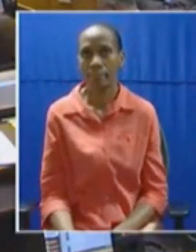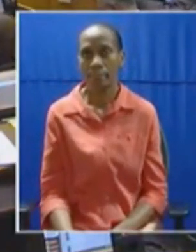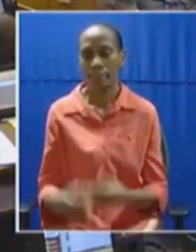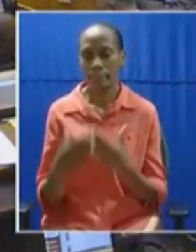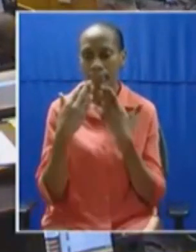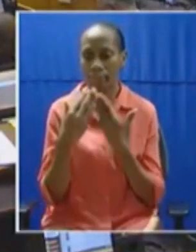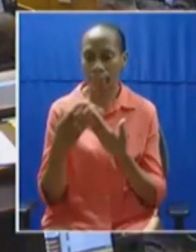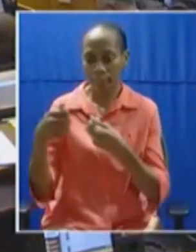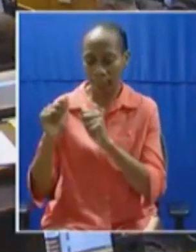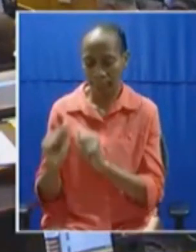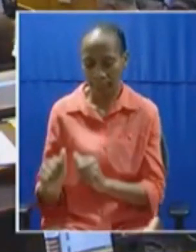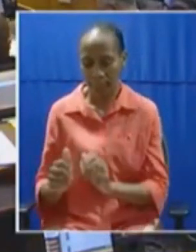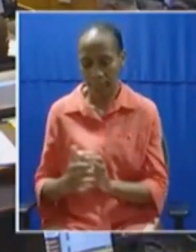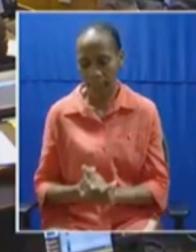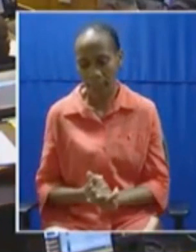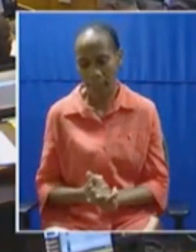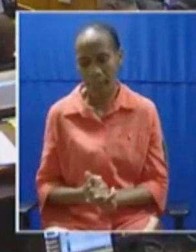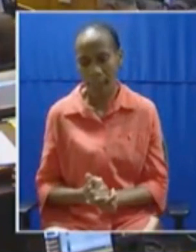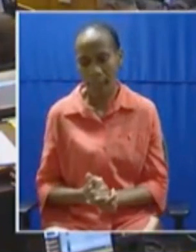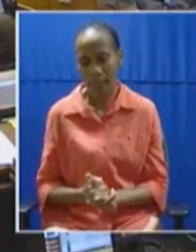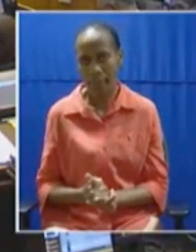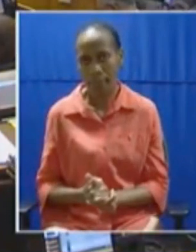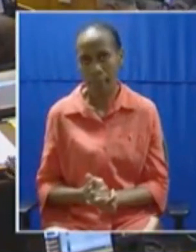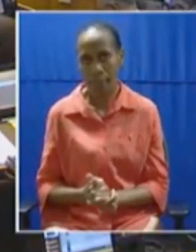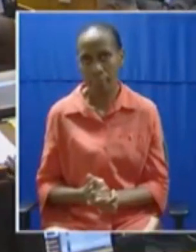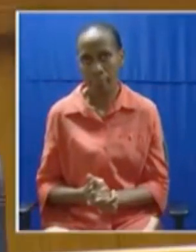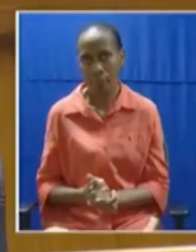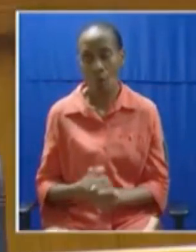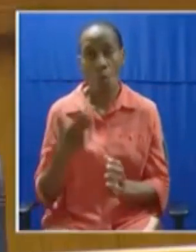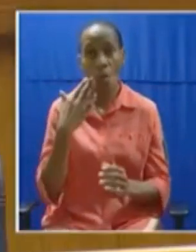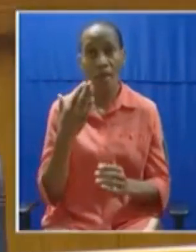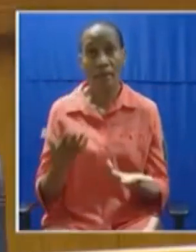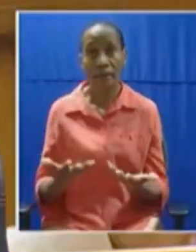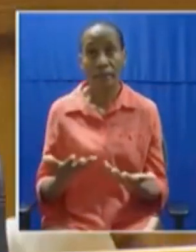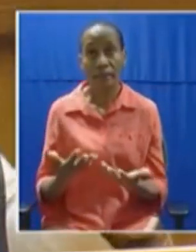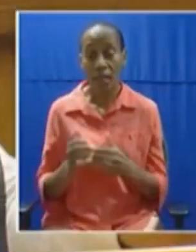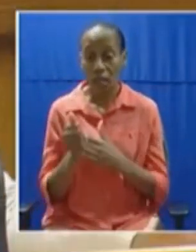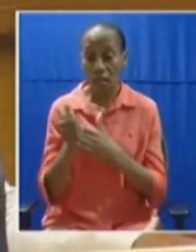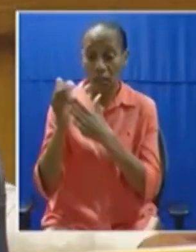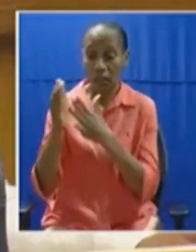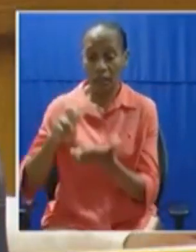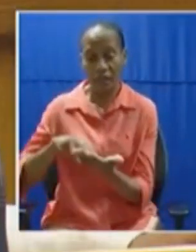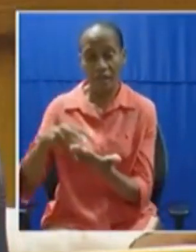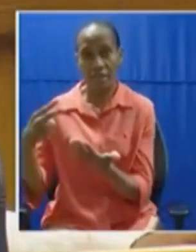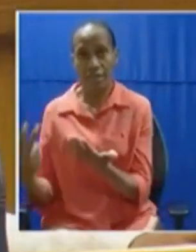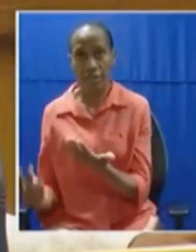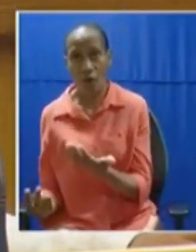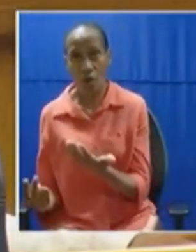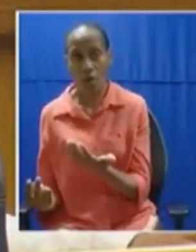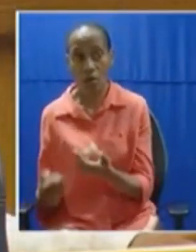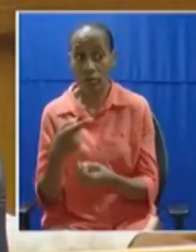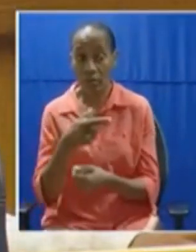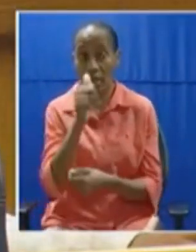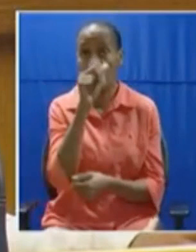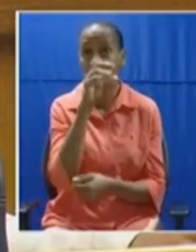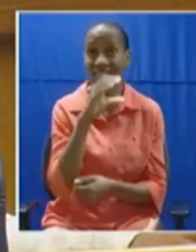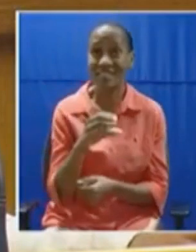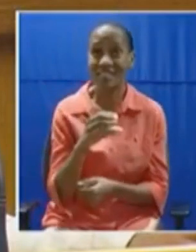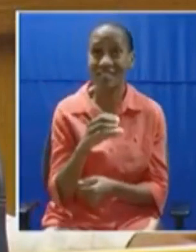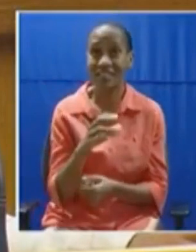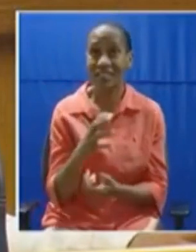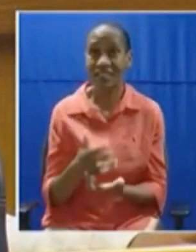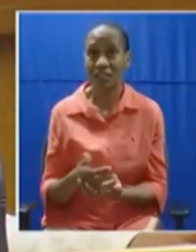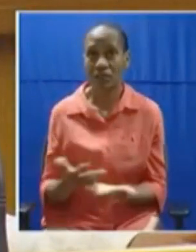Thank you, Chairperson. When the curtain falls on the one-party reign of the ANC,